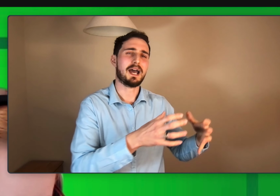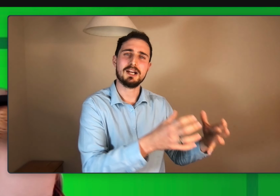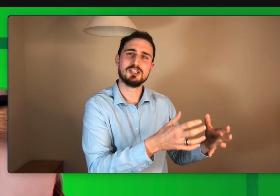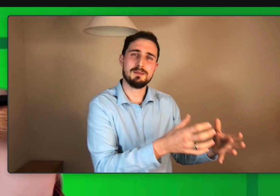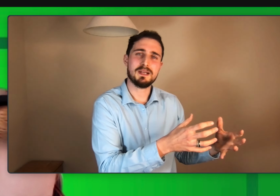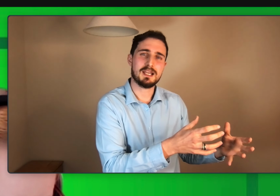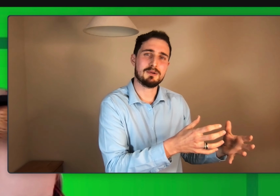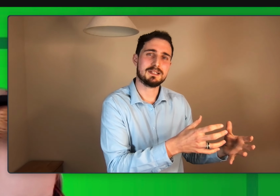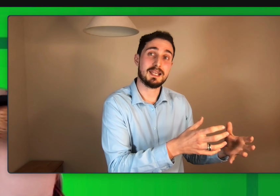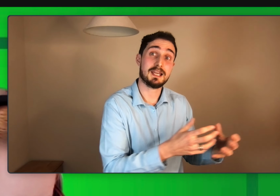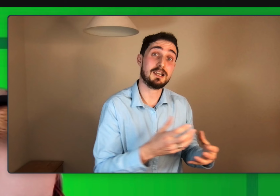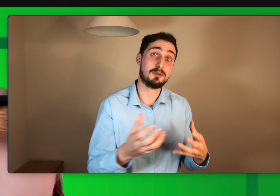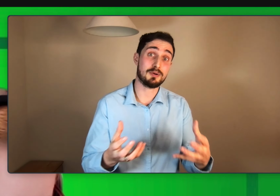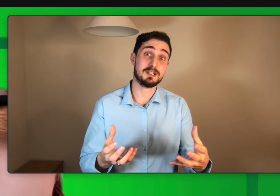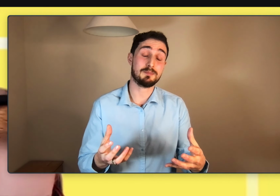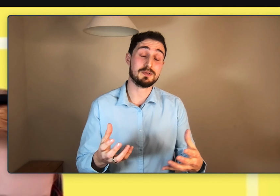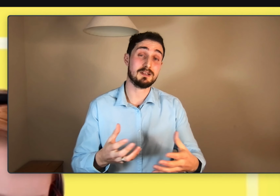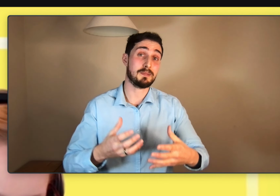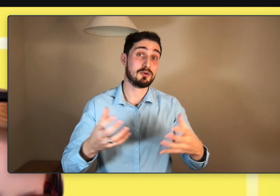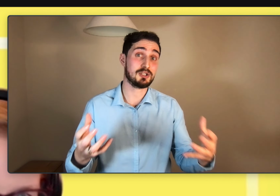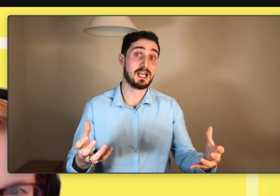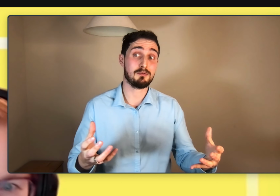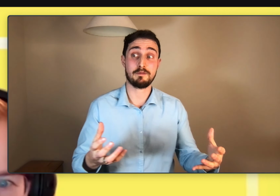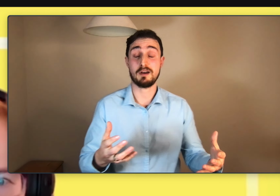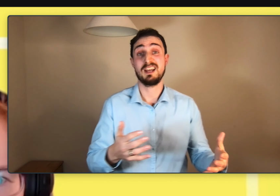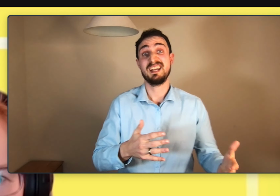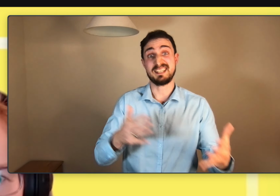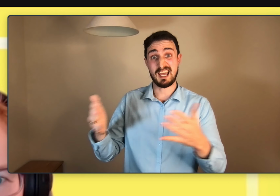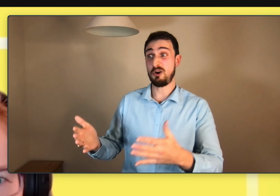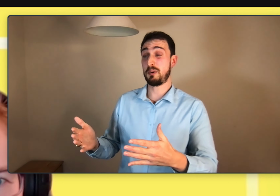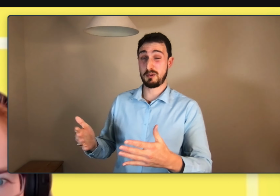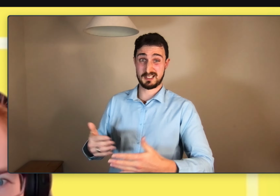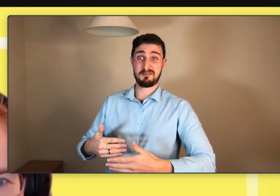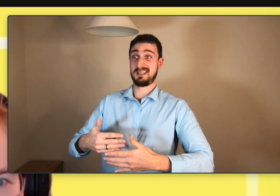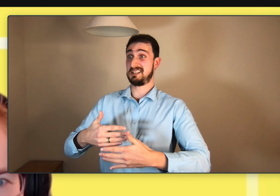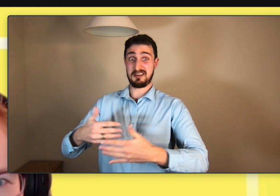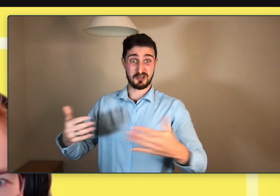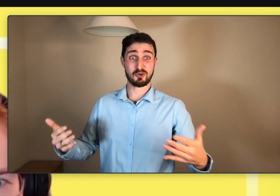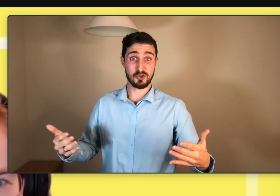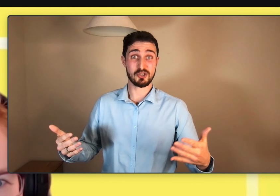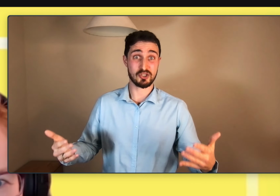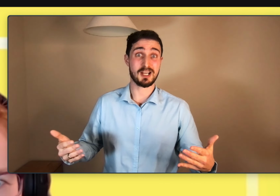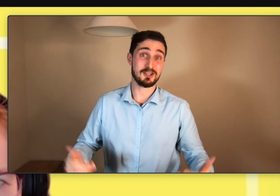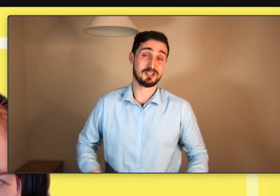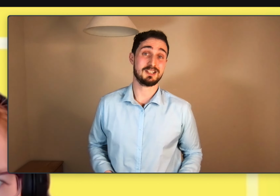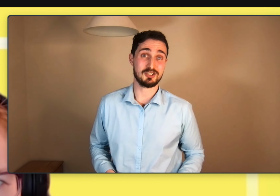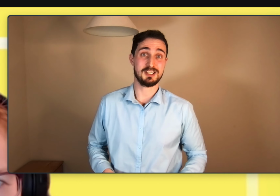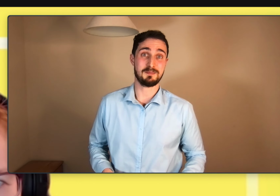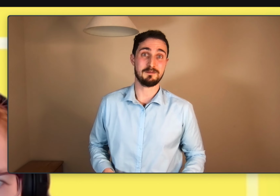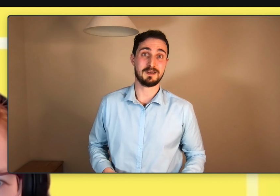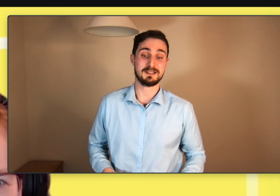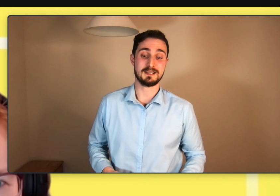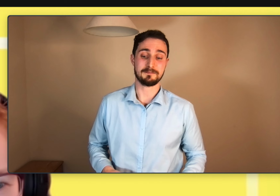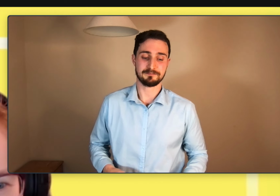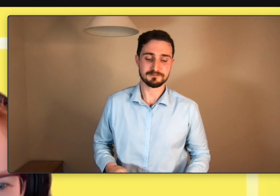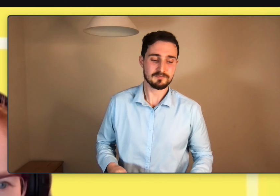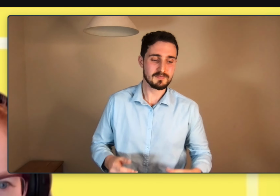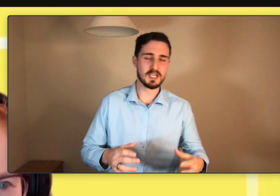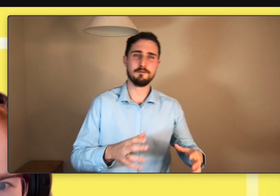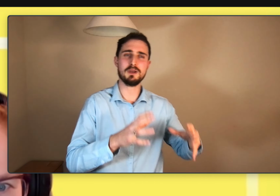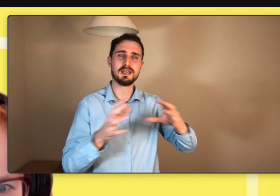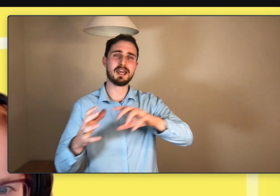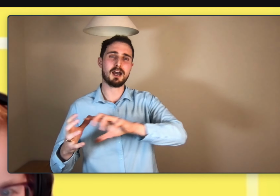But has she been able to take any of the principles that Mel shared with her to help her with some of these atrocious challenges that she's been facing?